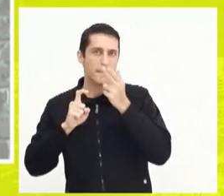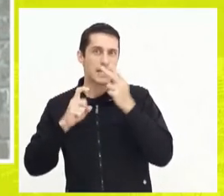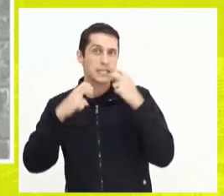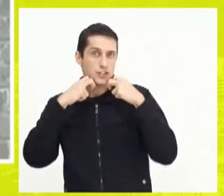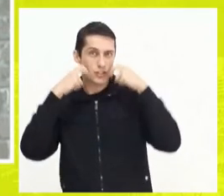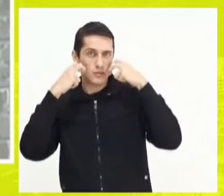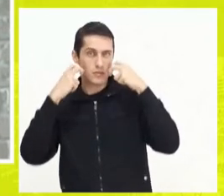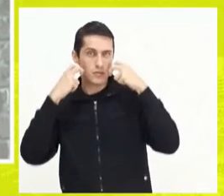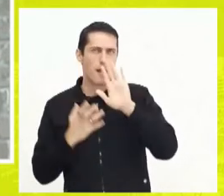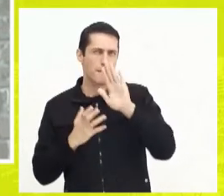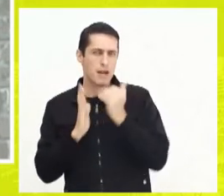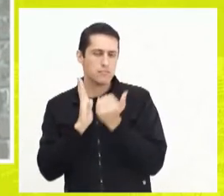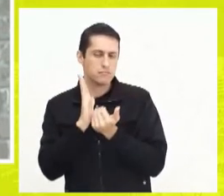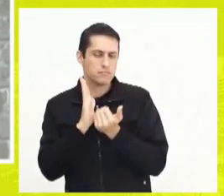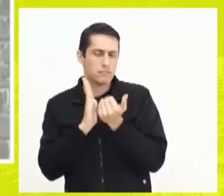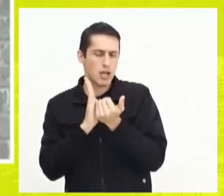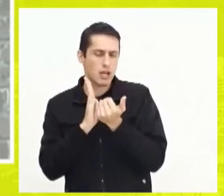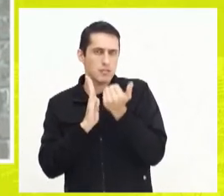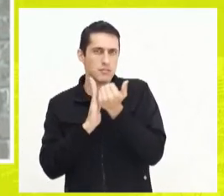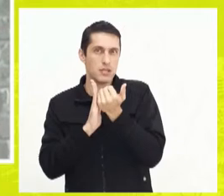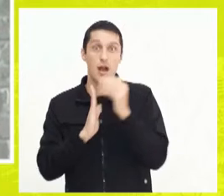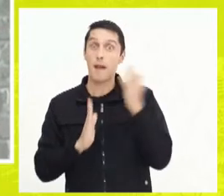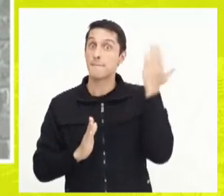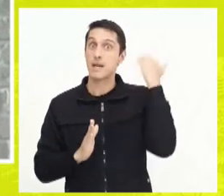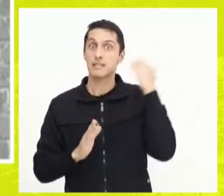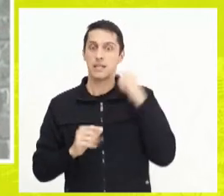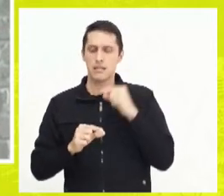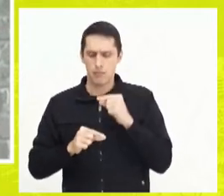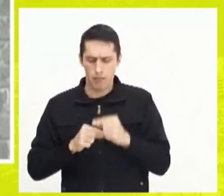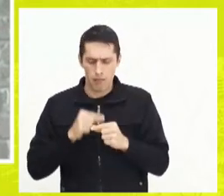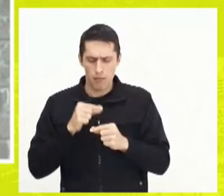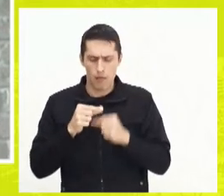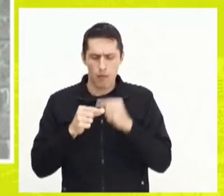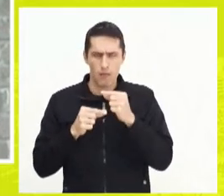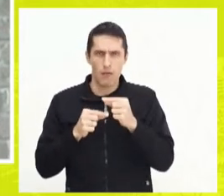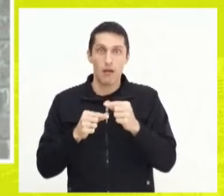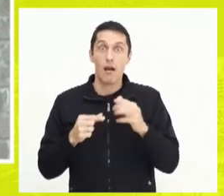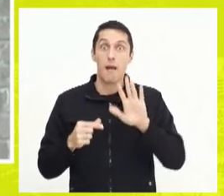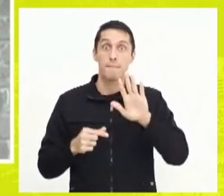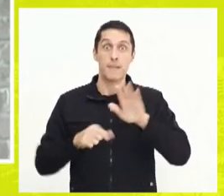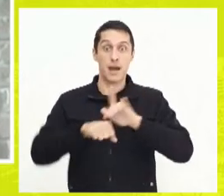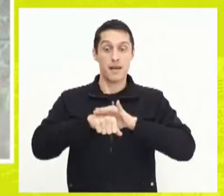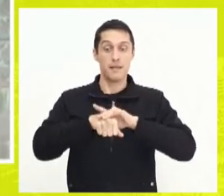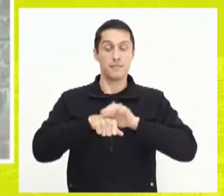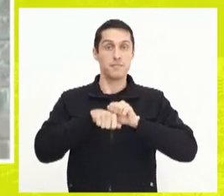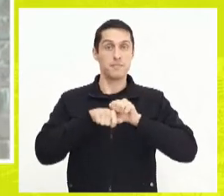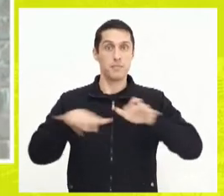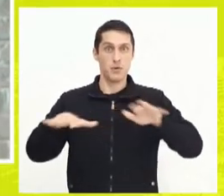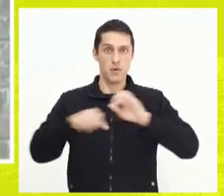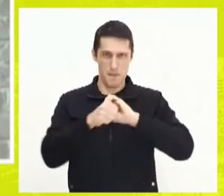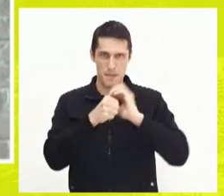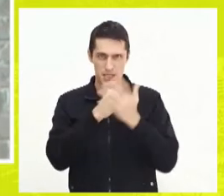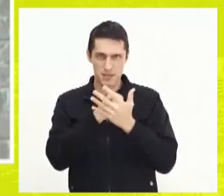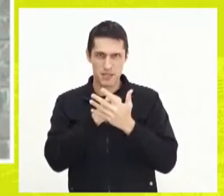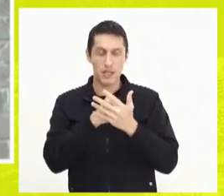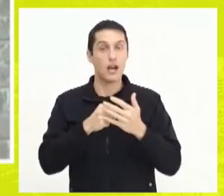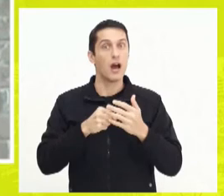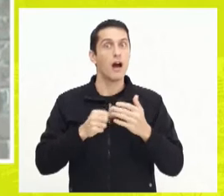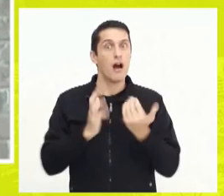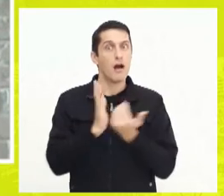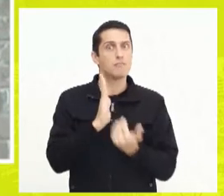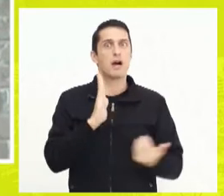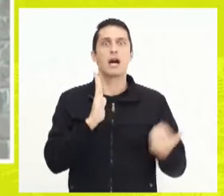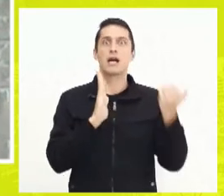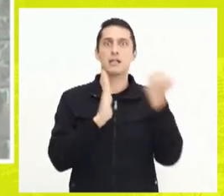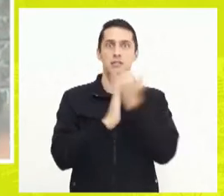fortunately it is growing uh pre-pandemic it was really slow it sped